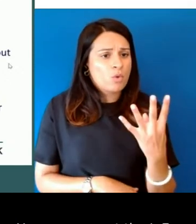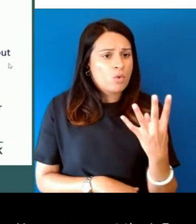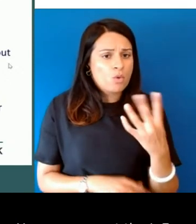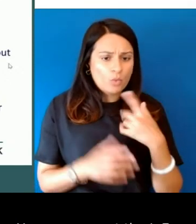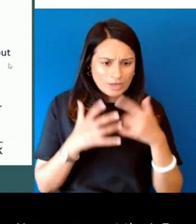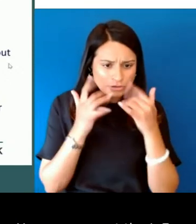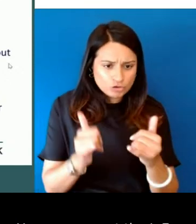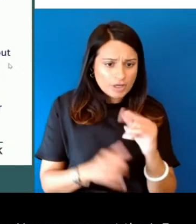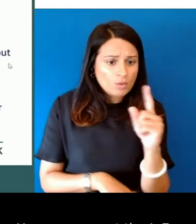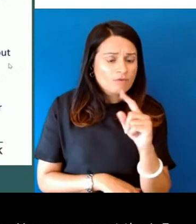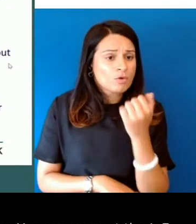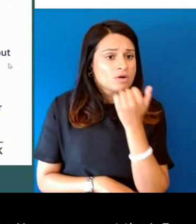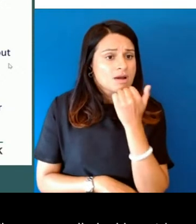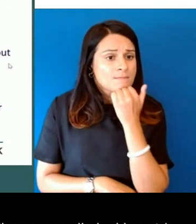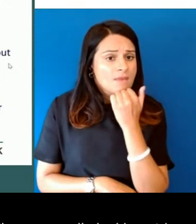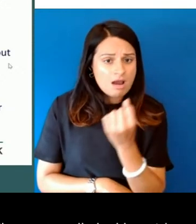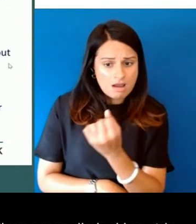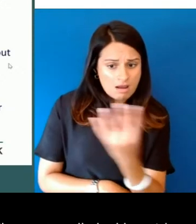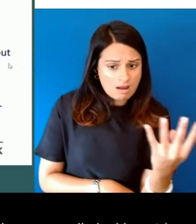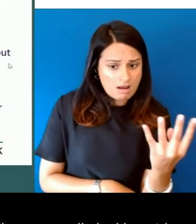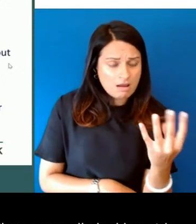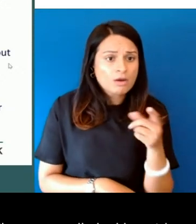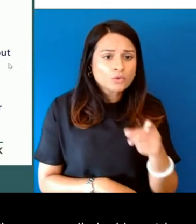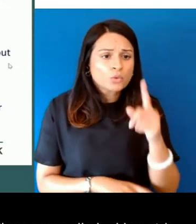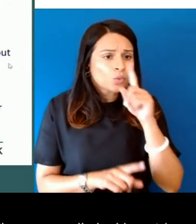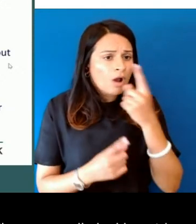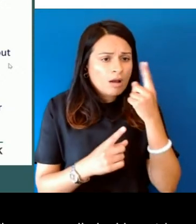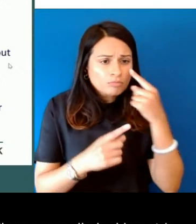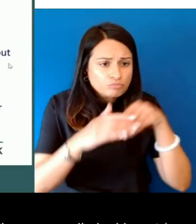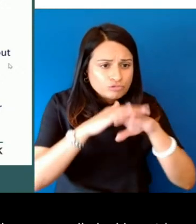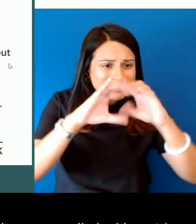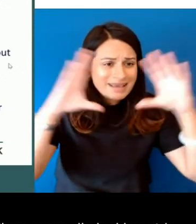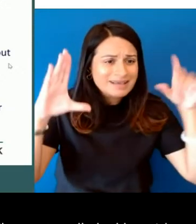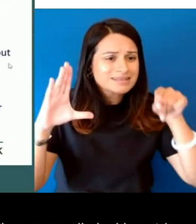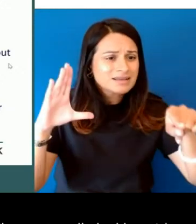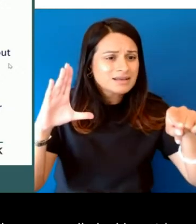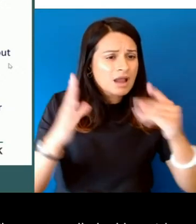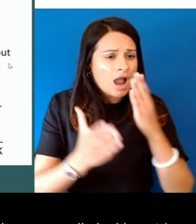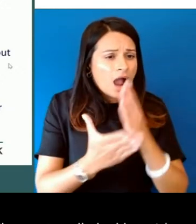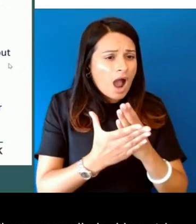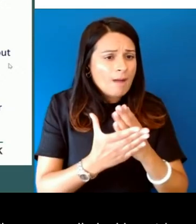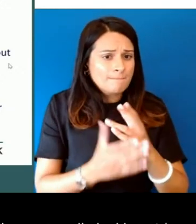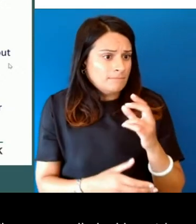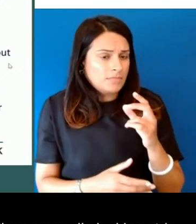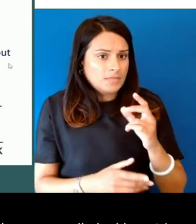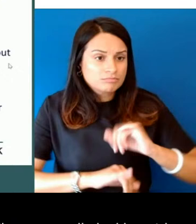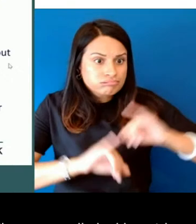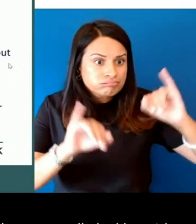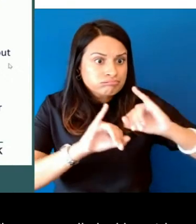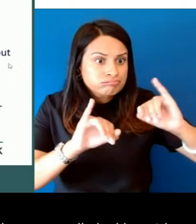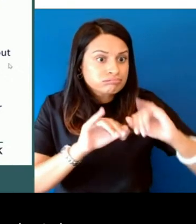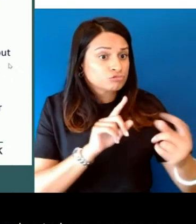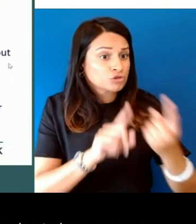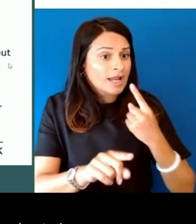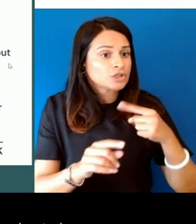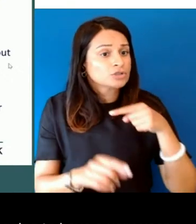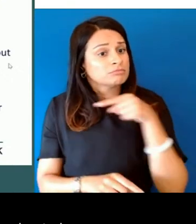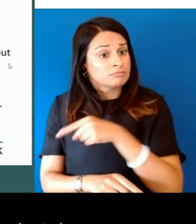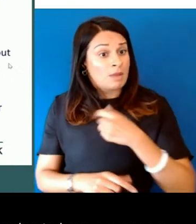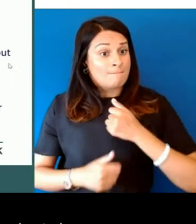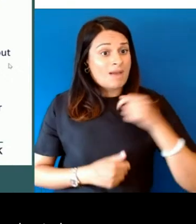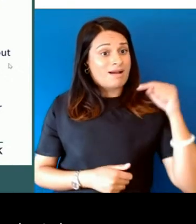for all tests you cannot predict the likelihood that someone's going to have a severe reaction so as i've said my son ethan has had several episodes of